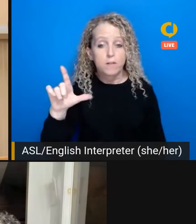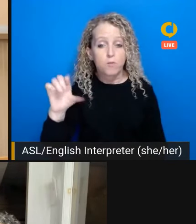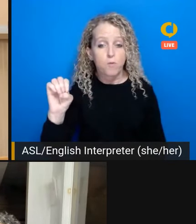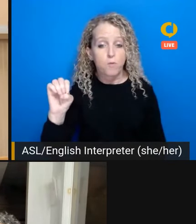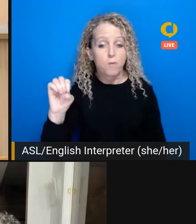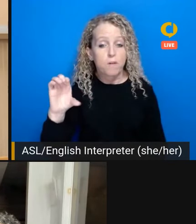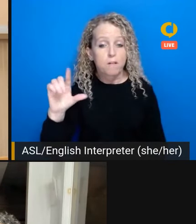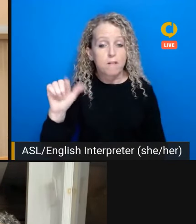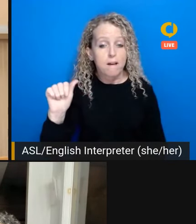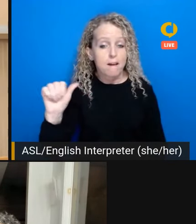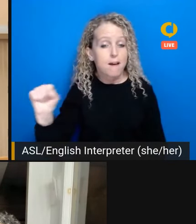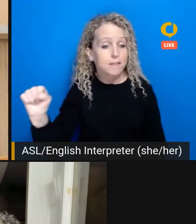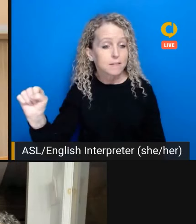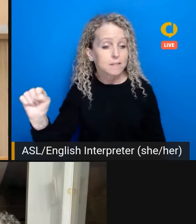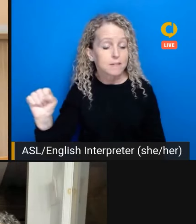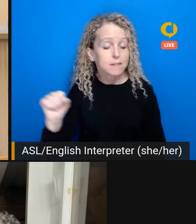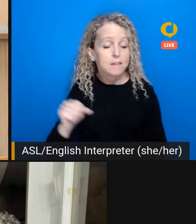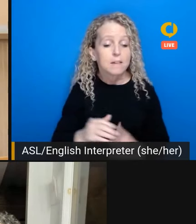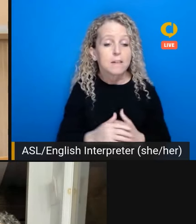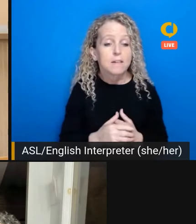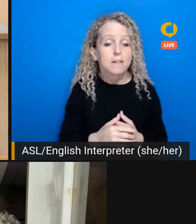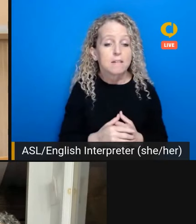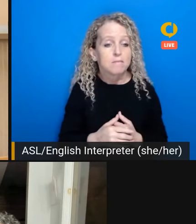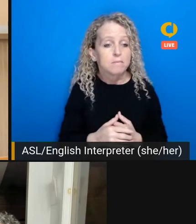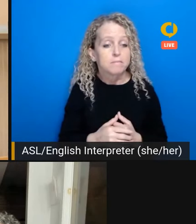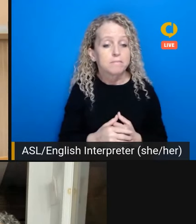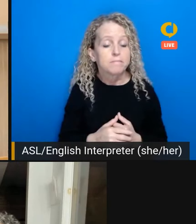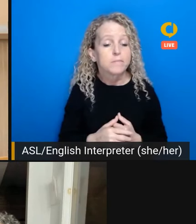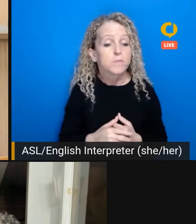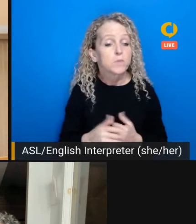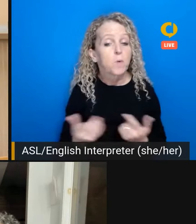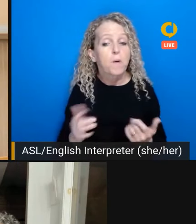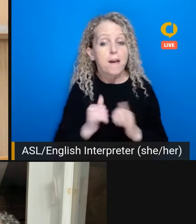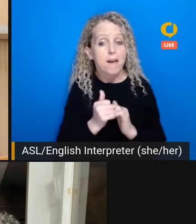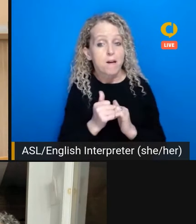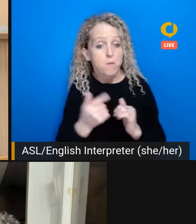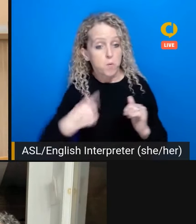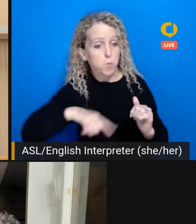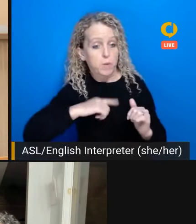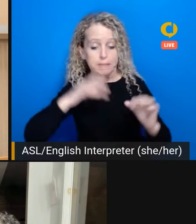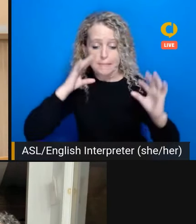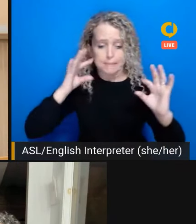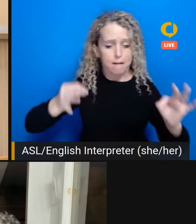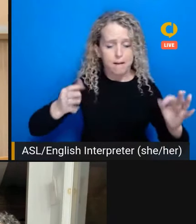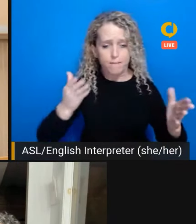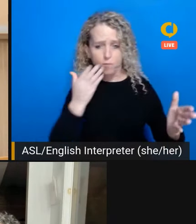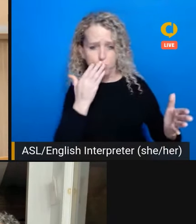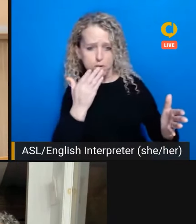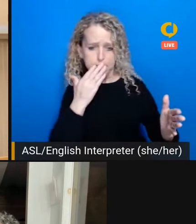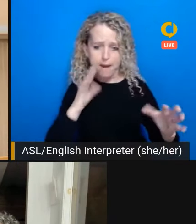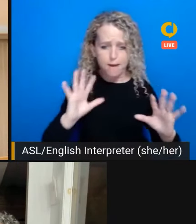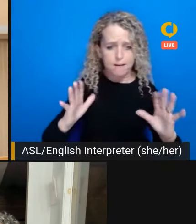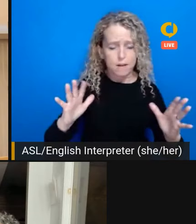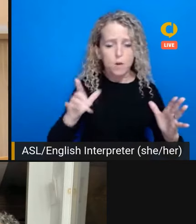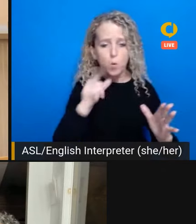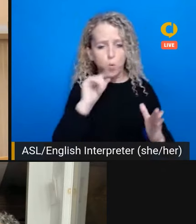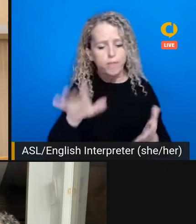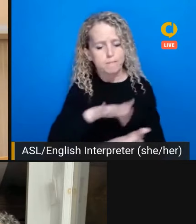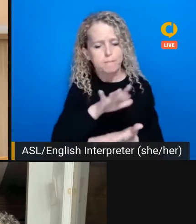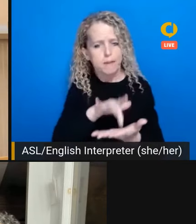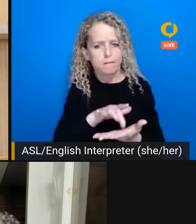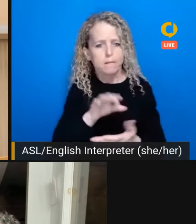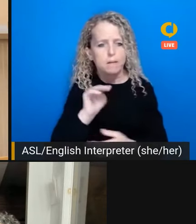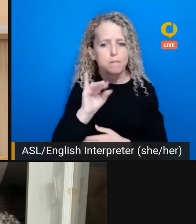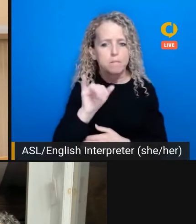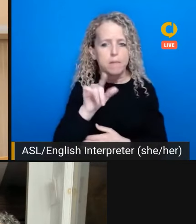One of the ways that we judge the health of society is by the percentage of people who are in the middle class, not really poor, not really rich, the number of people who are in the